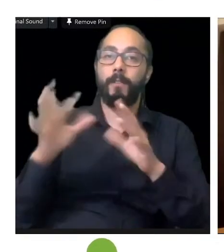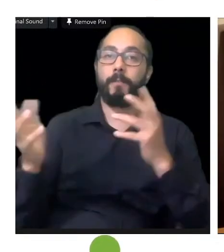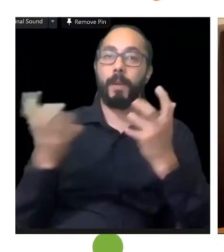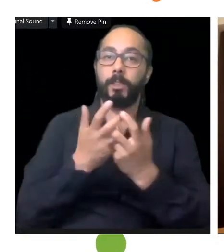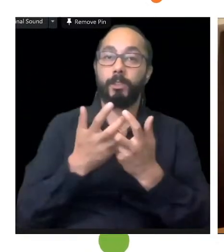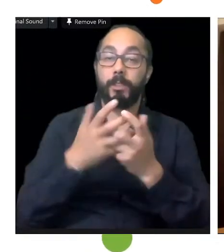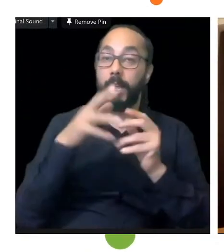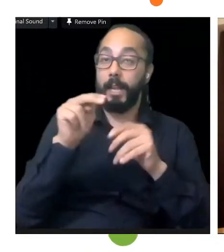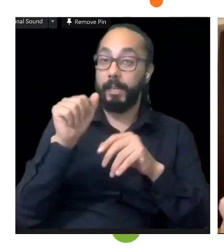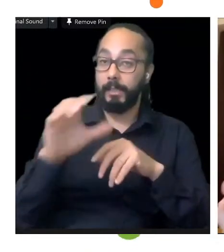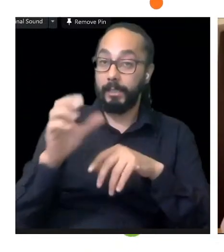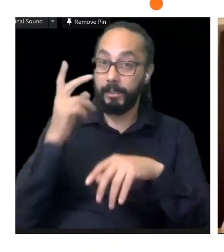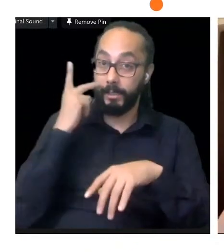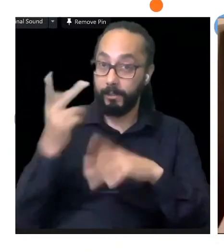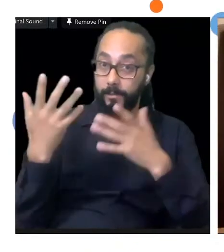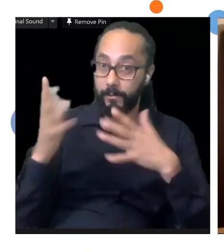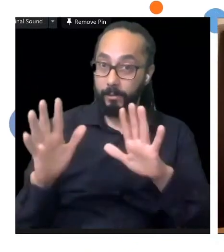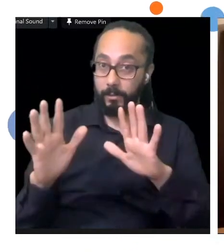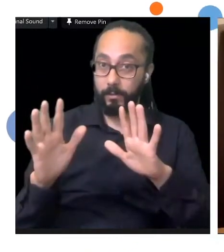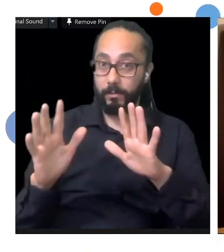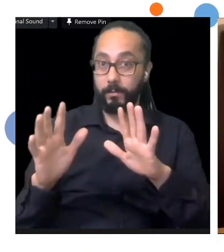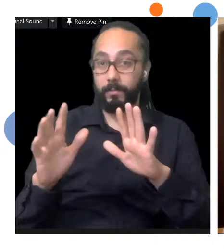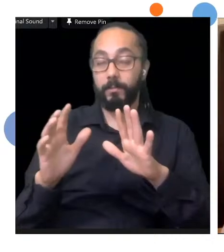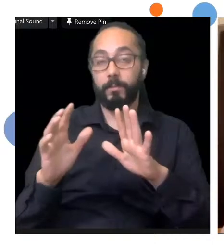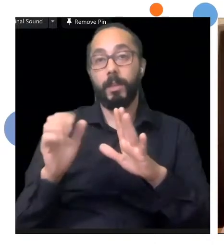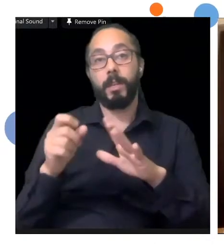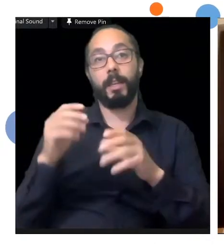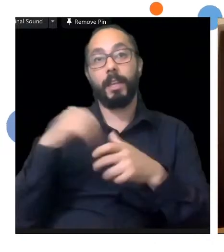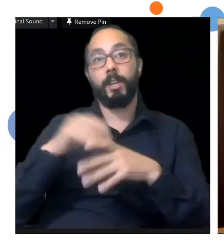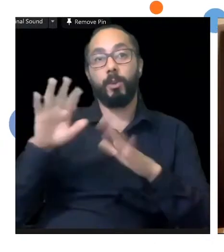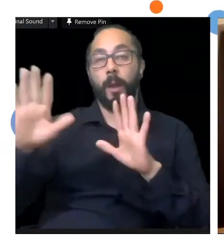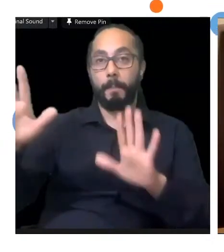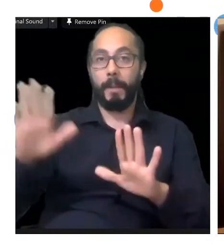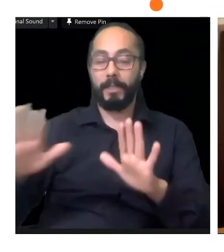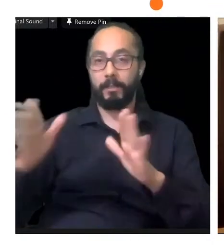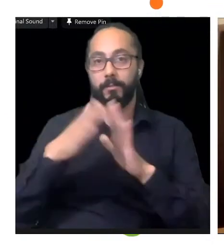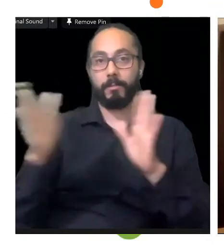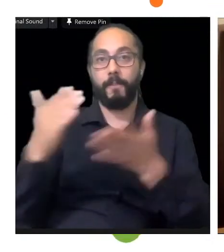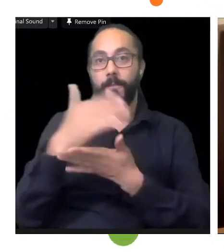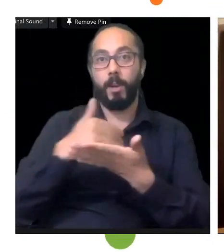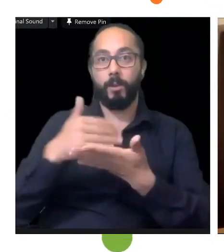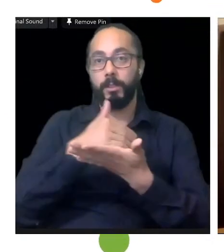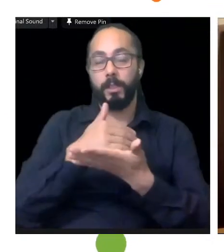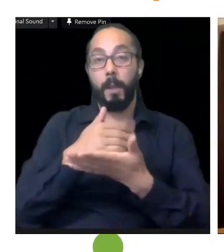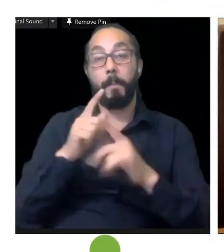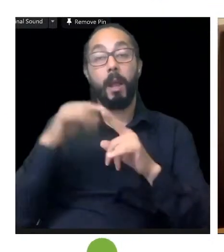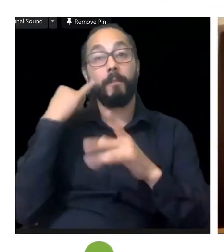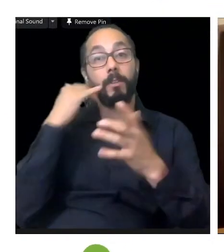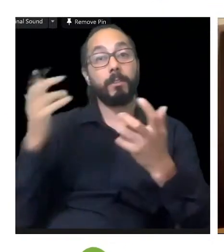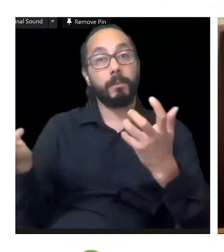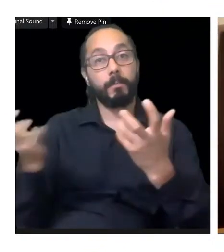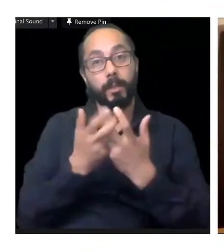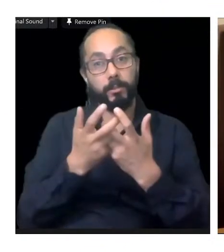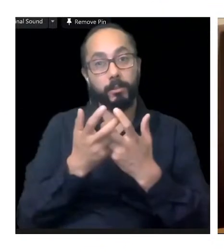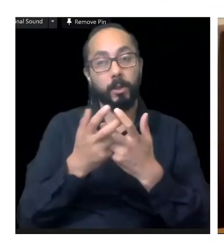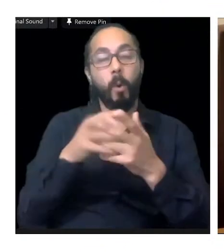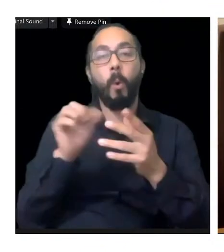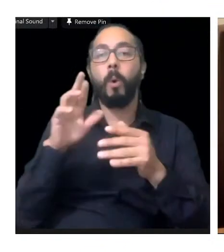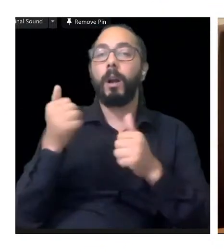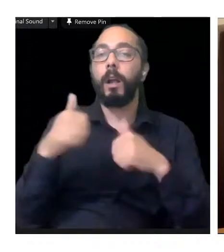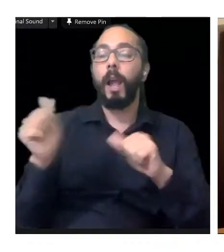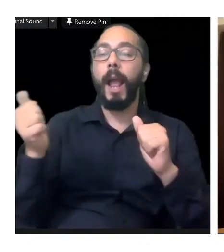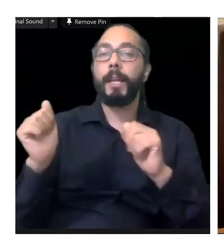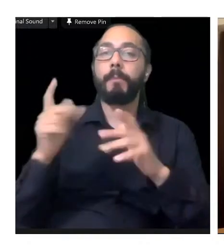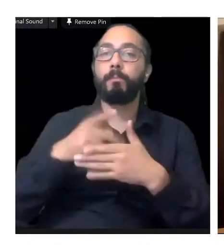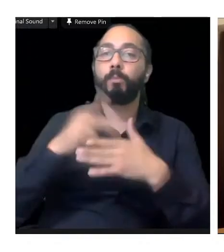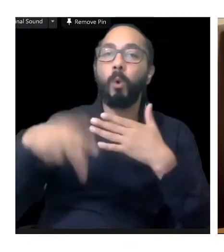has seen in your really, you know, extraordinary scope of fundraising, that really when there's a match it or when there's an incentive program, it really does